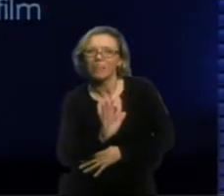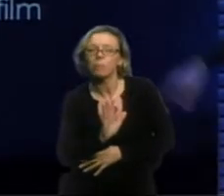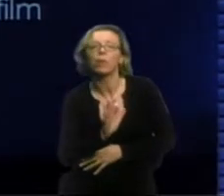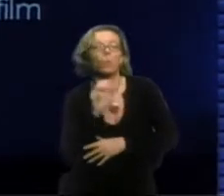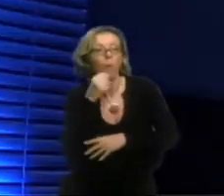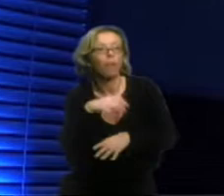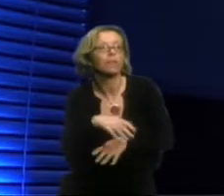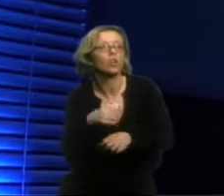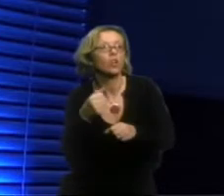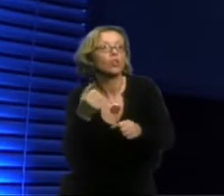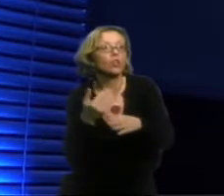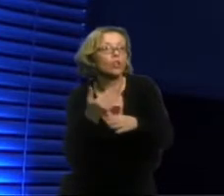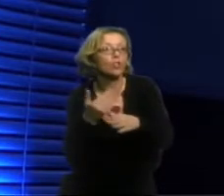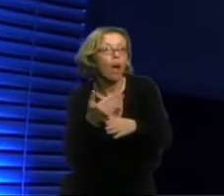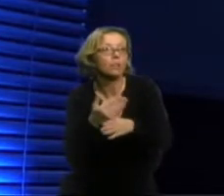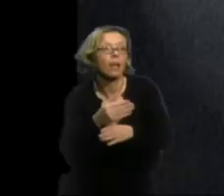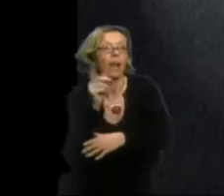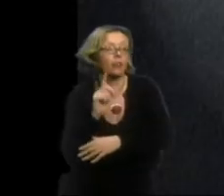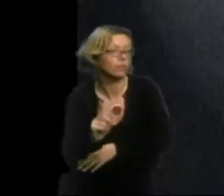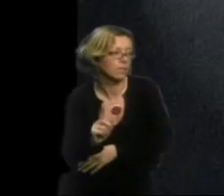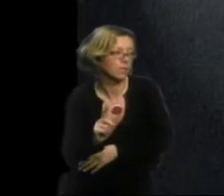it. On top of that,